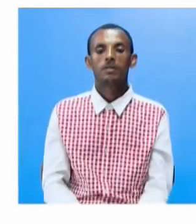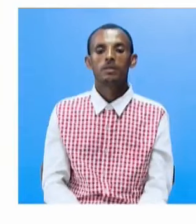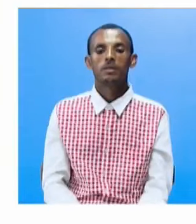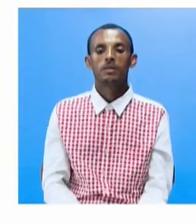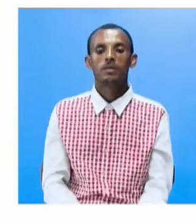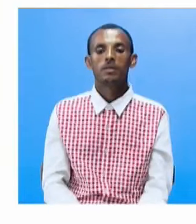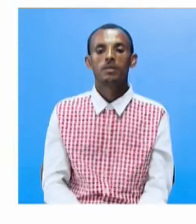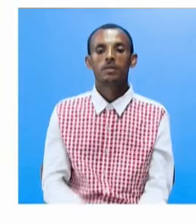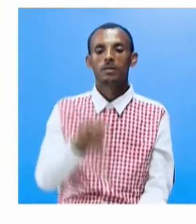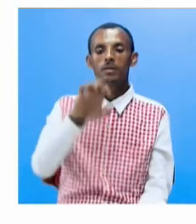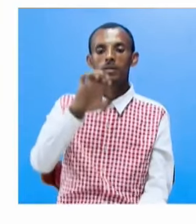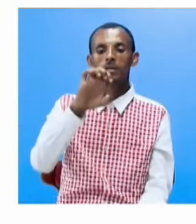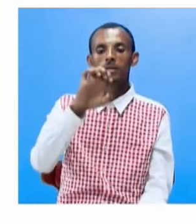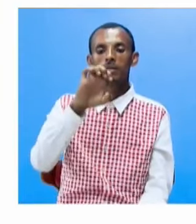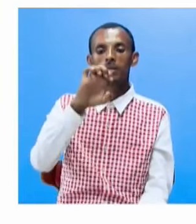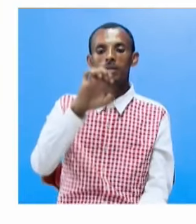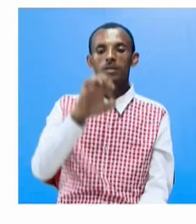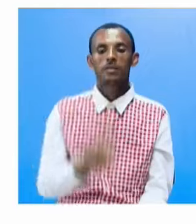angle E.